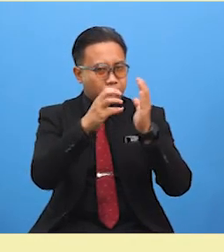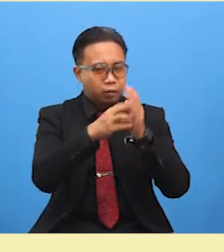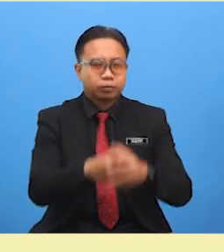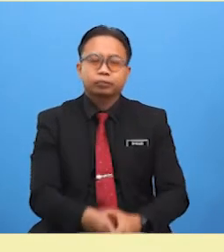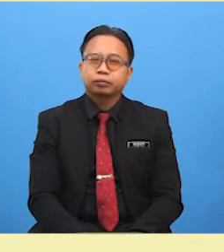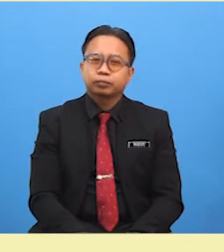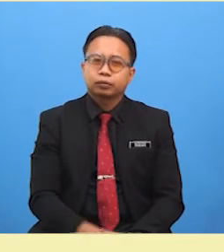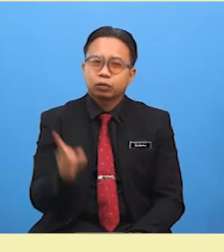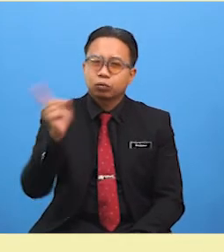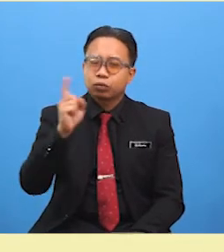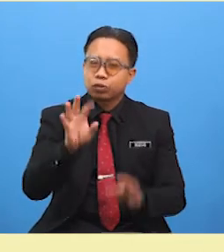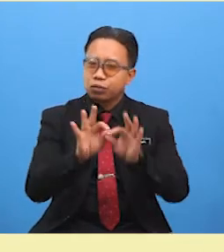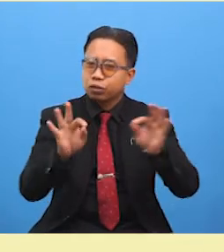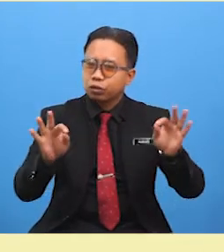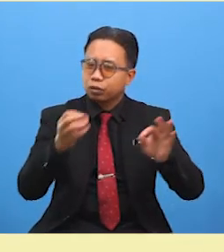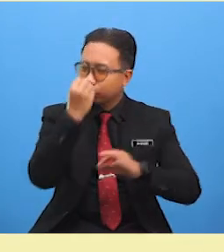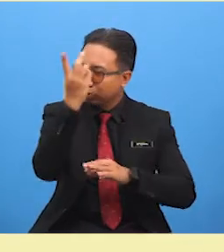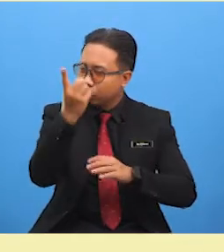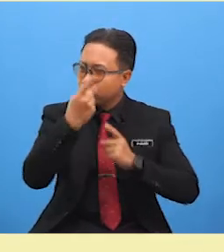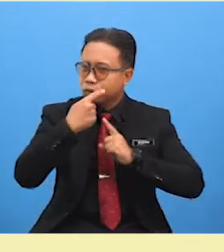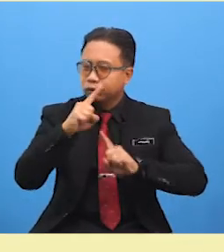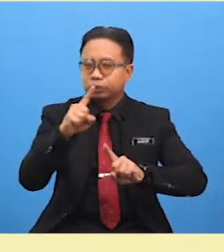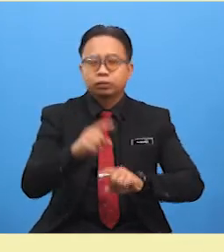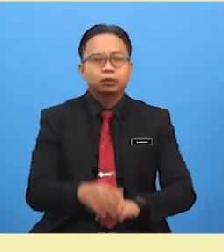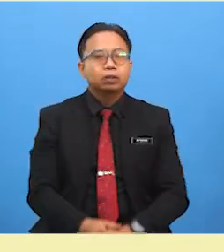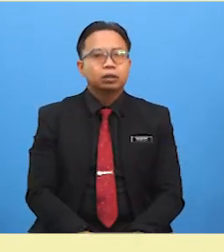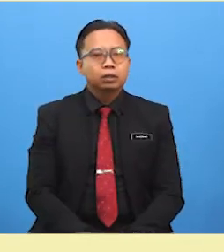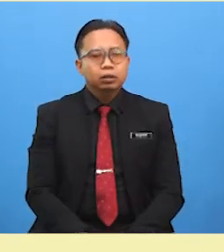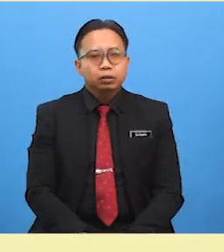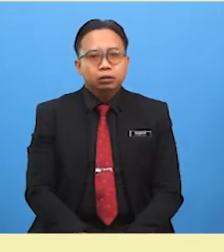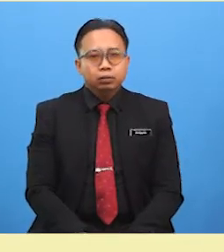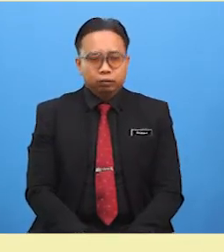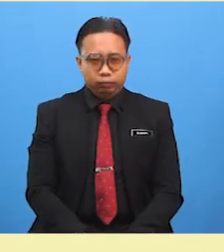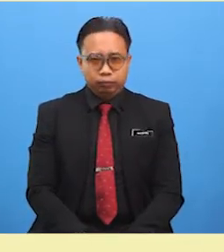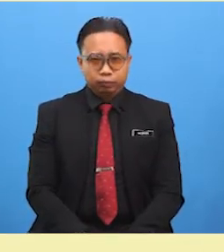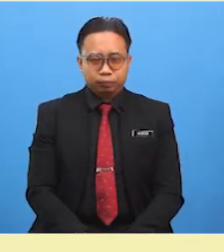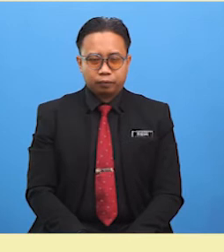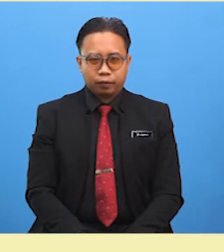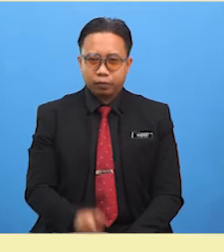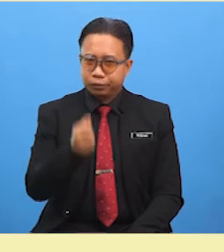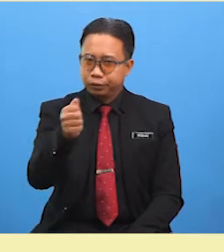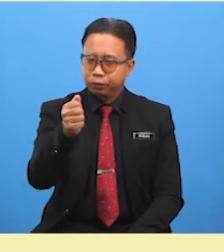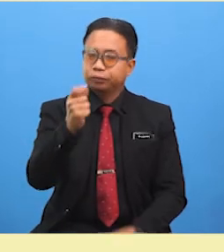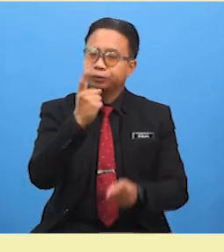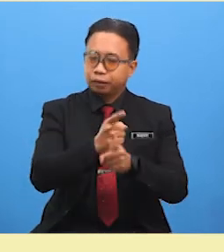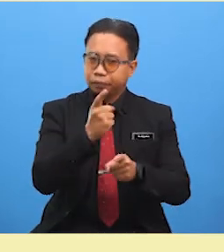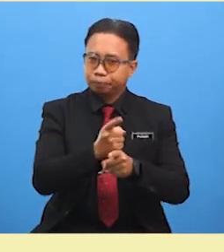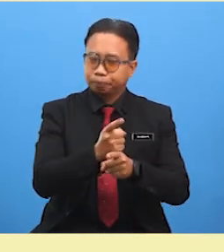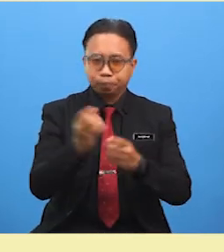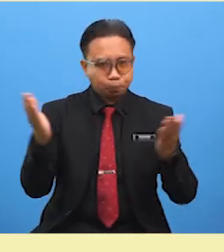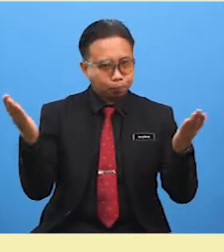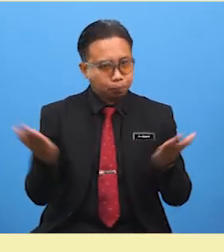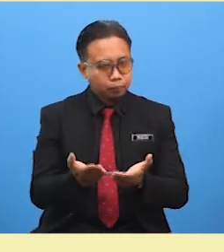paragraph. Which sentence tells you the answer? Was it obvious? Yes, you are right.